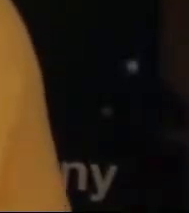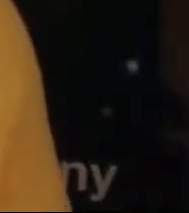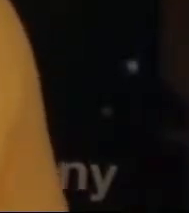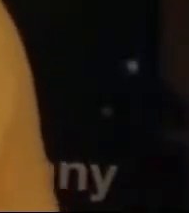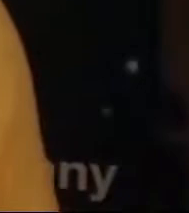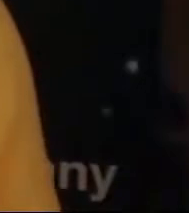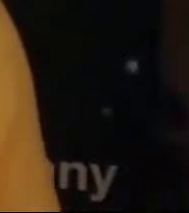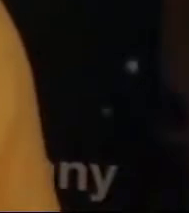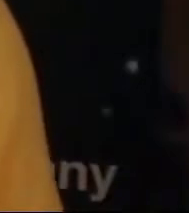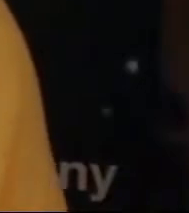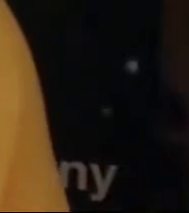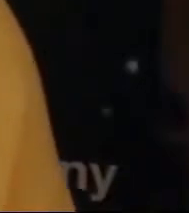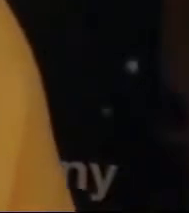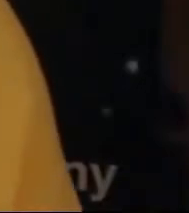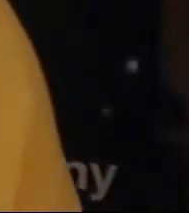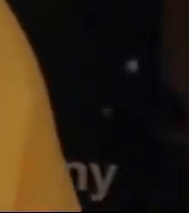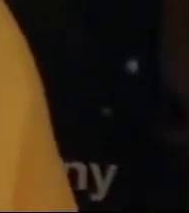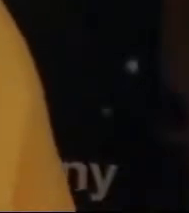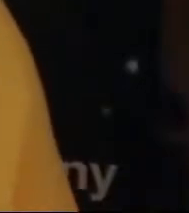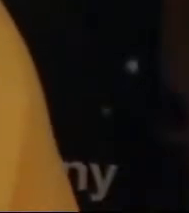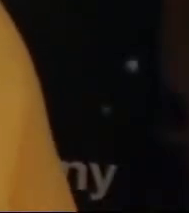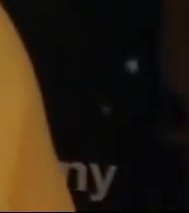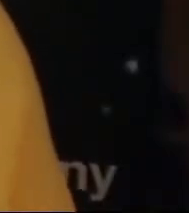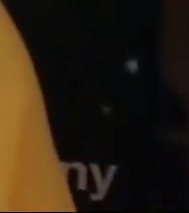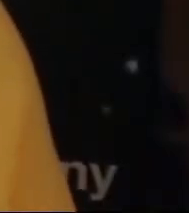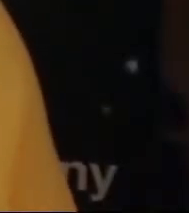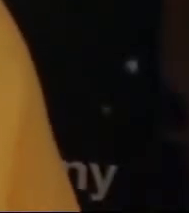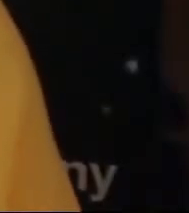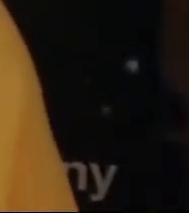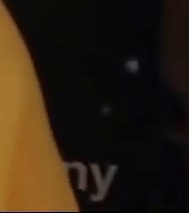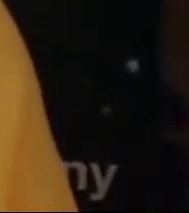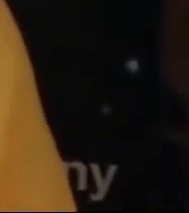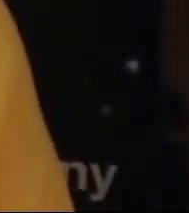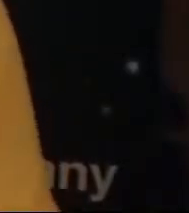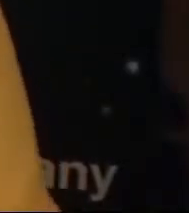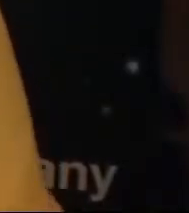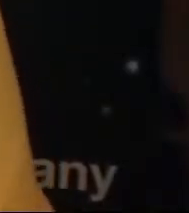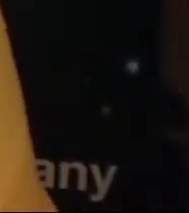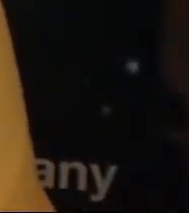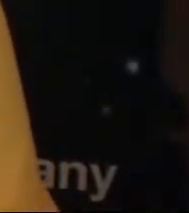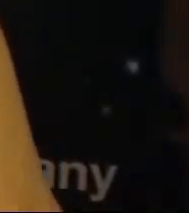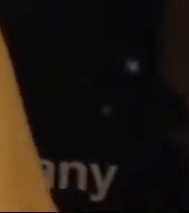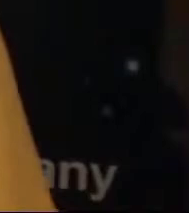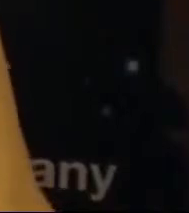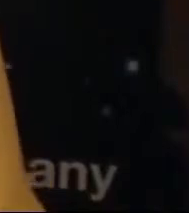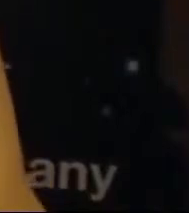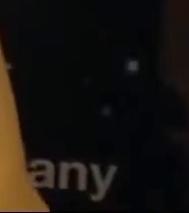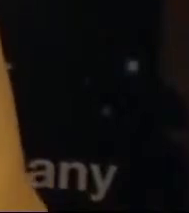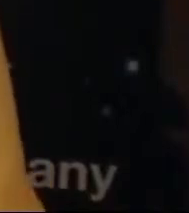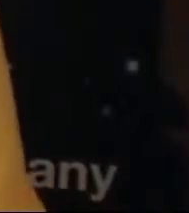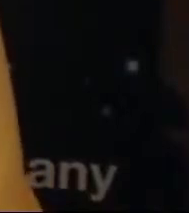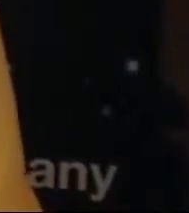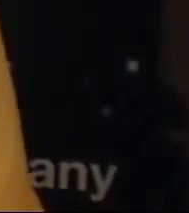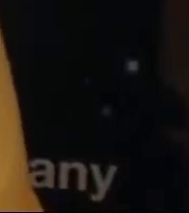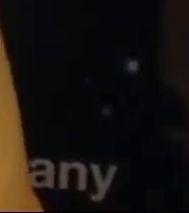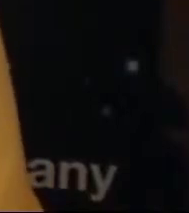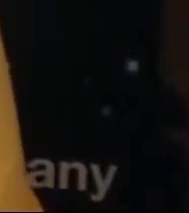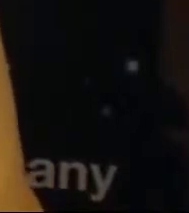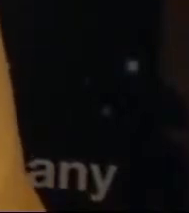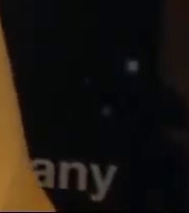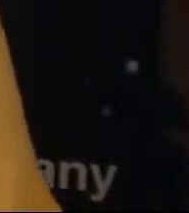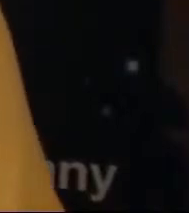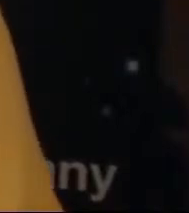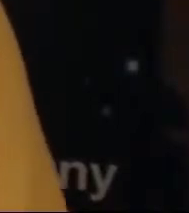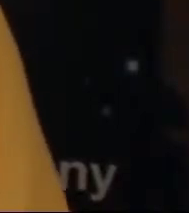what work they're doing and what projects they're involved in. So please keep your enthusiasm. Your enthusiasm was